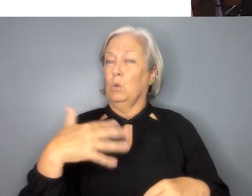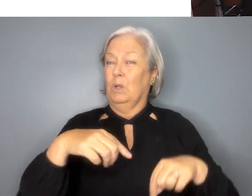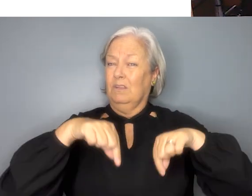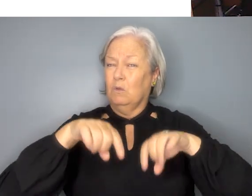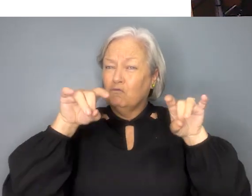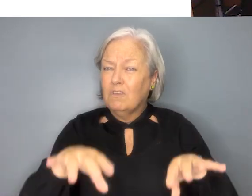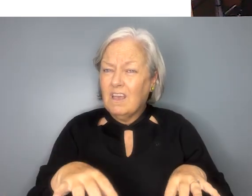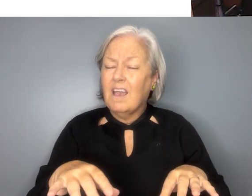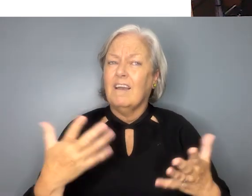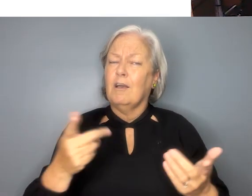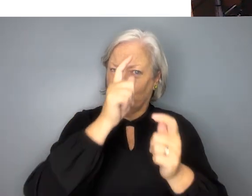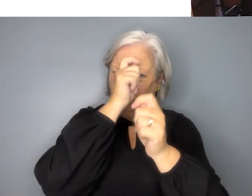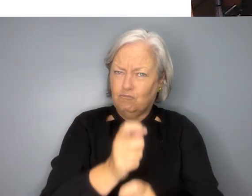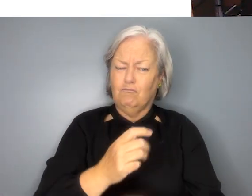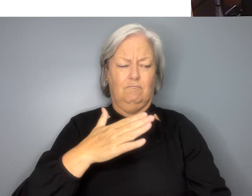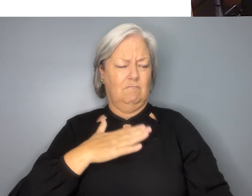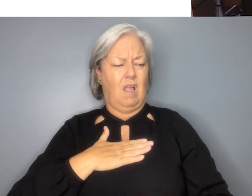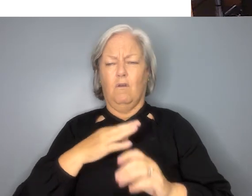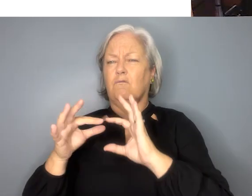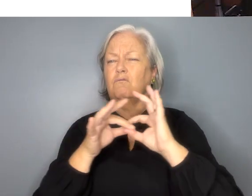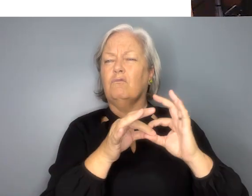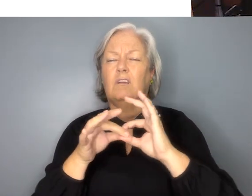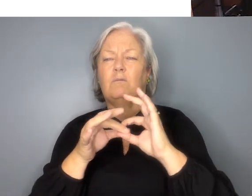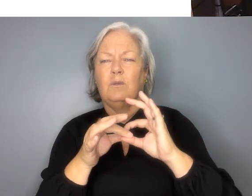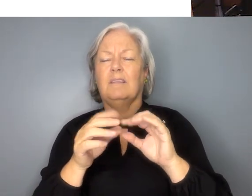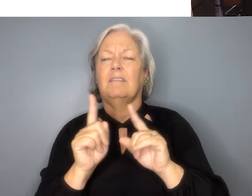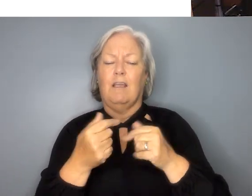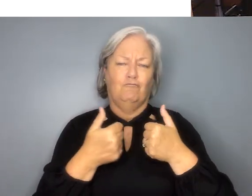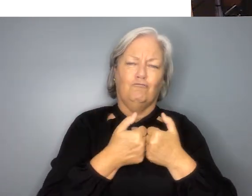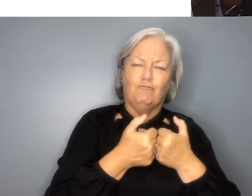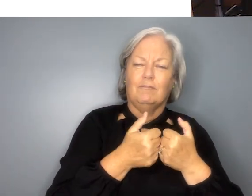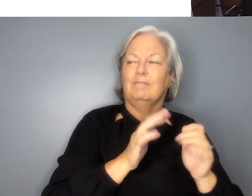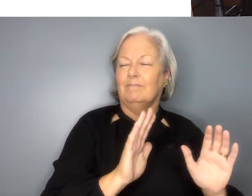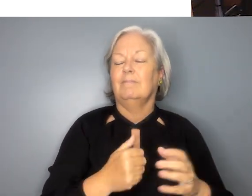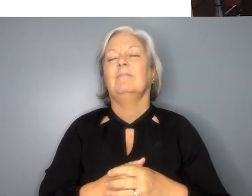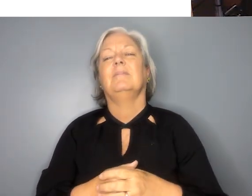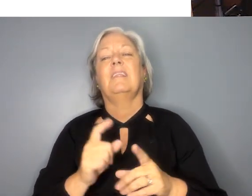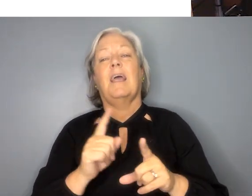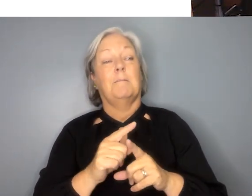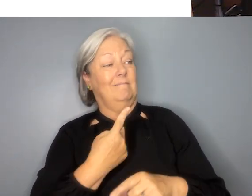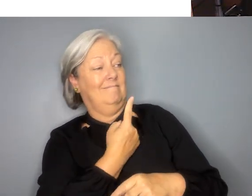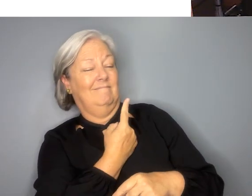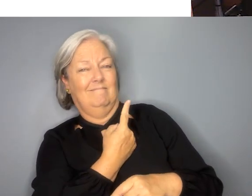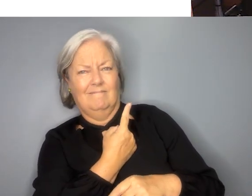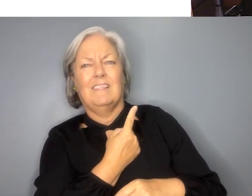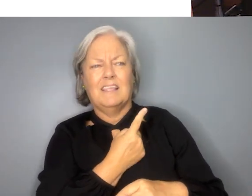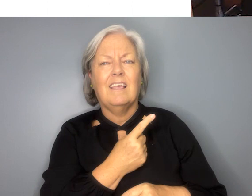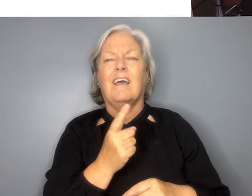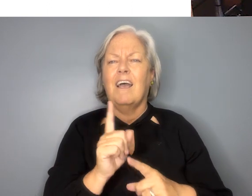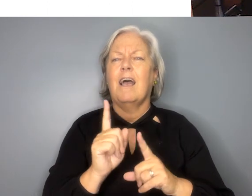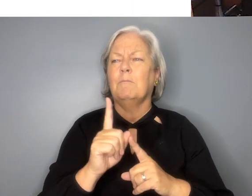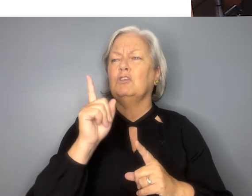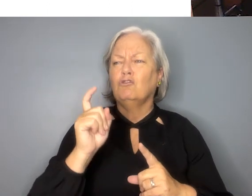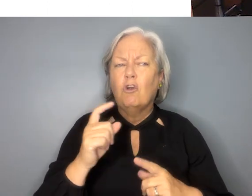on respect and acknowledging the community and our relationships. And it started a lot with community where people were sort of starting to